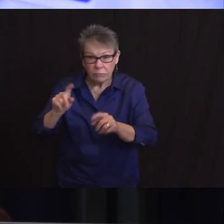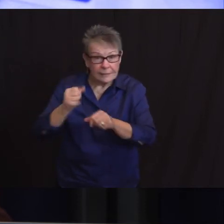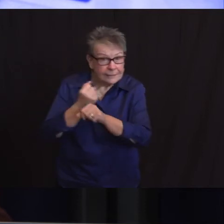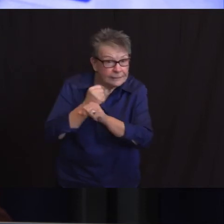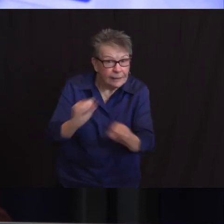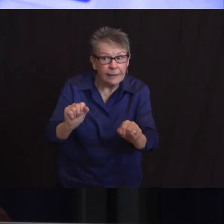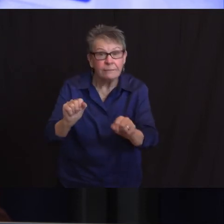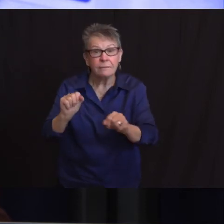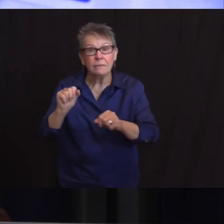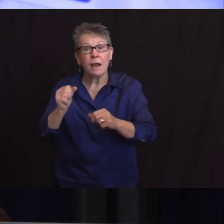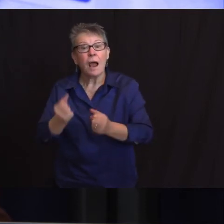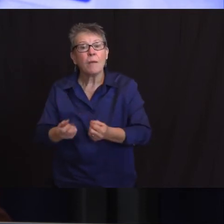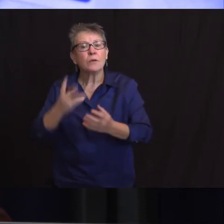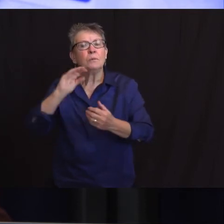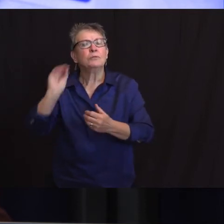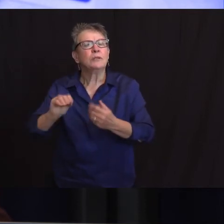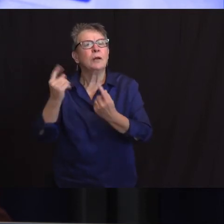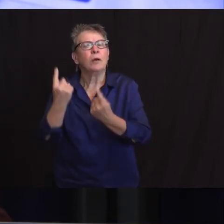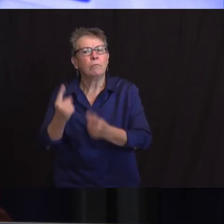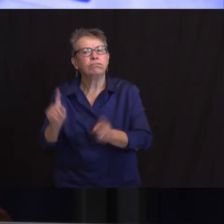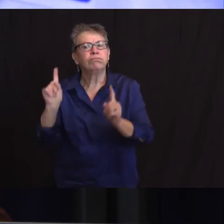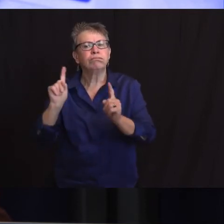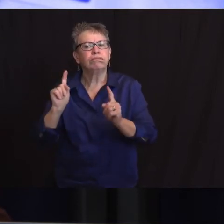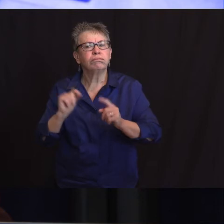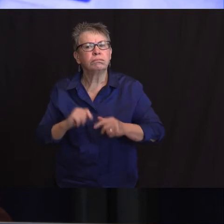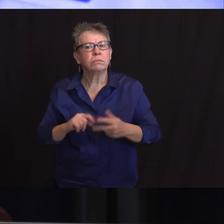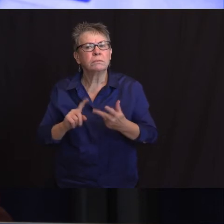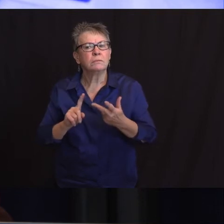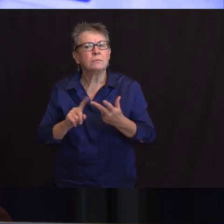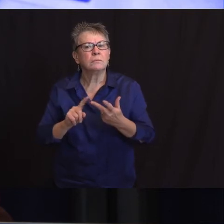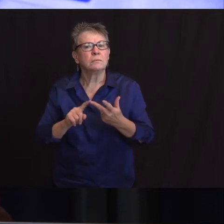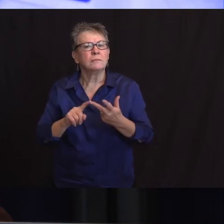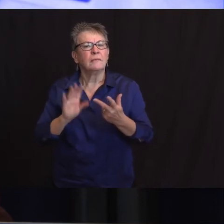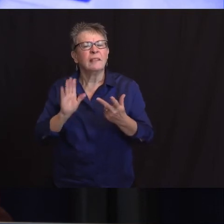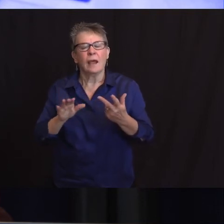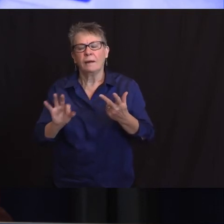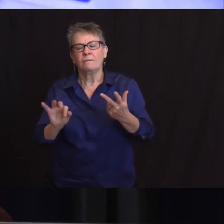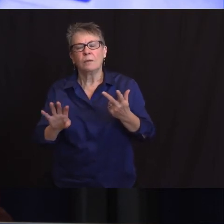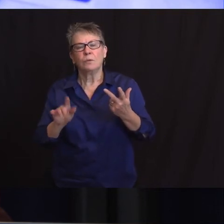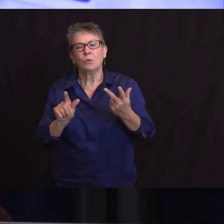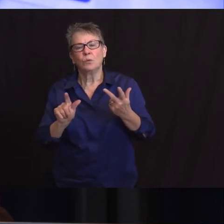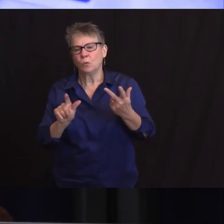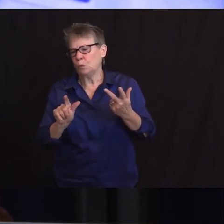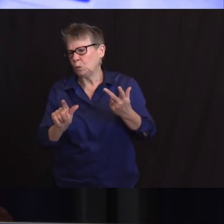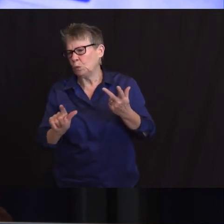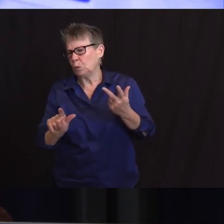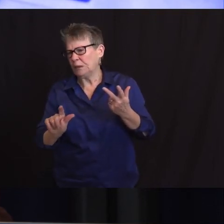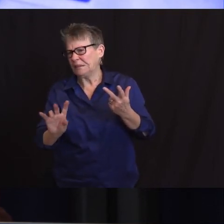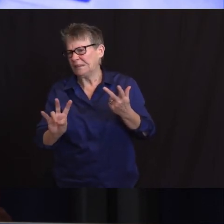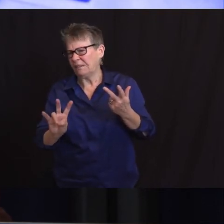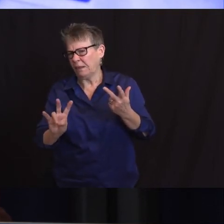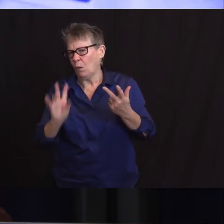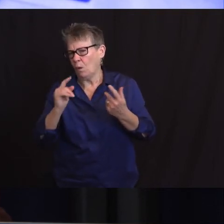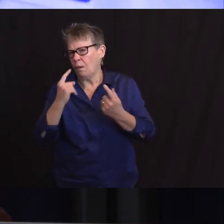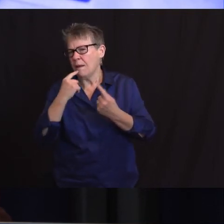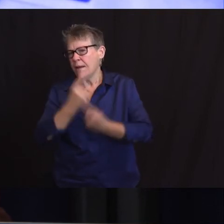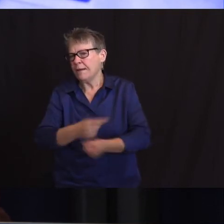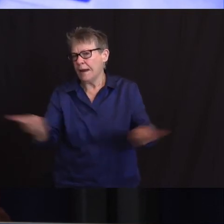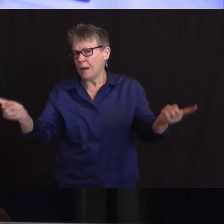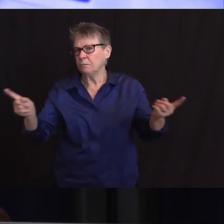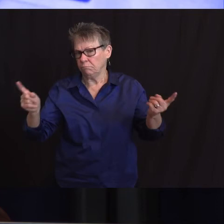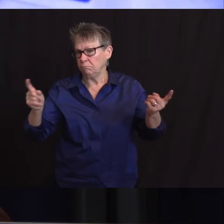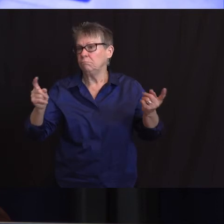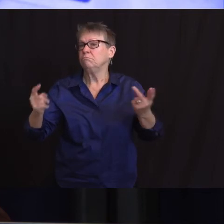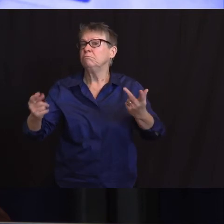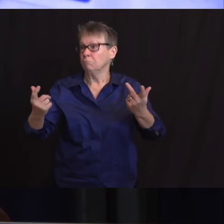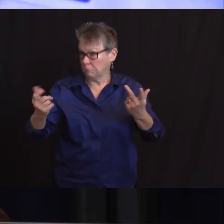on February 26th. Johnson & Johnson has said it hopes to provide the federal government with